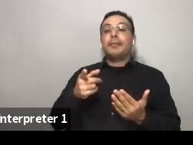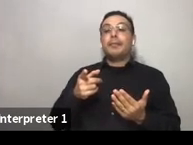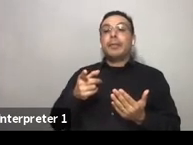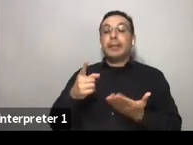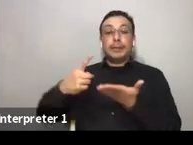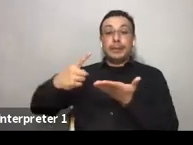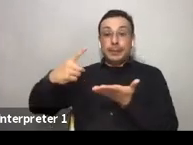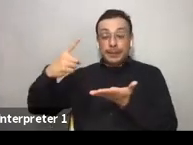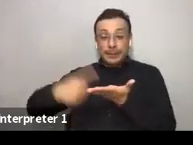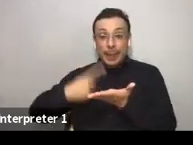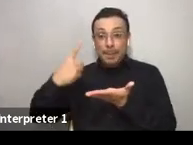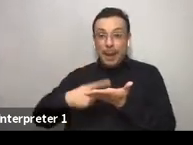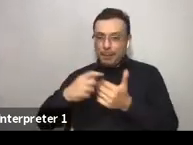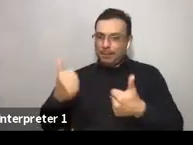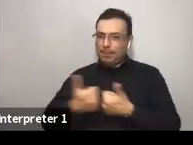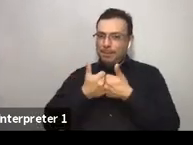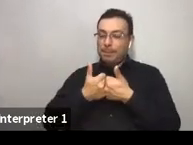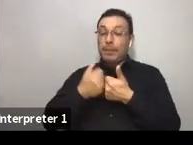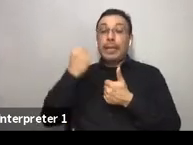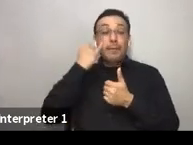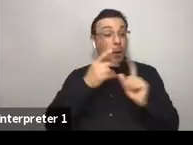demographic majority categories,